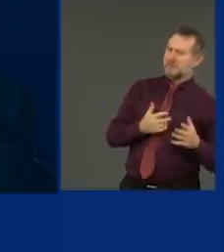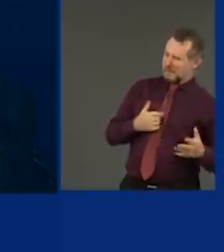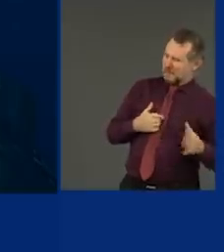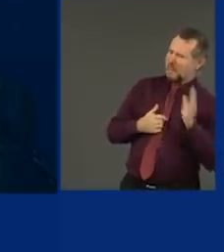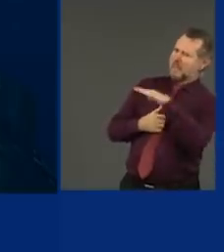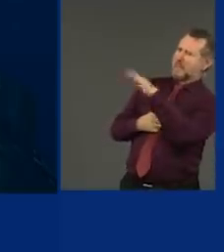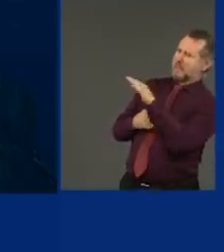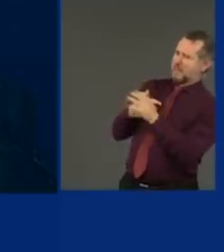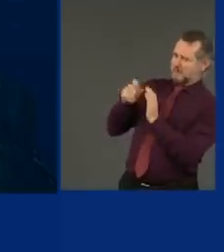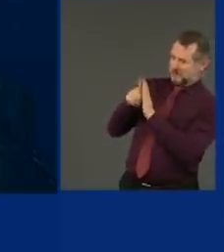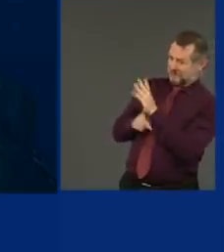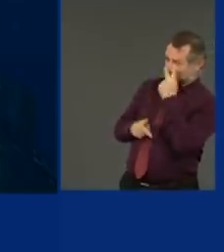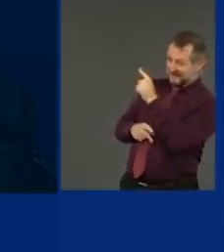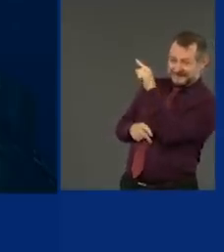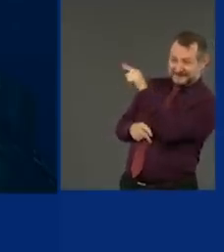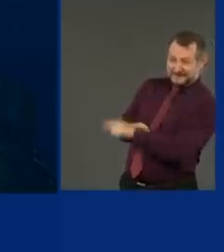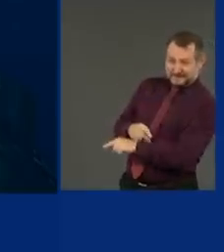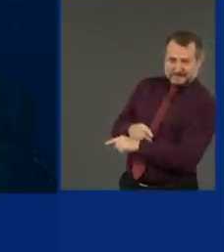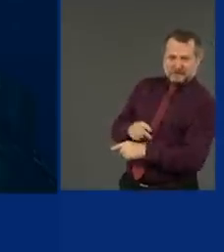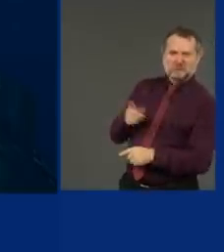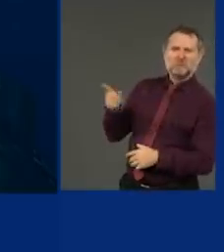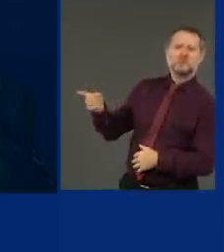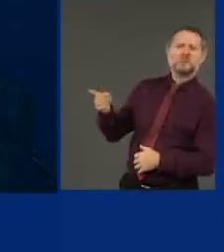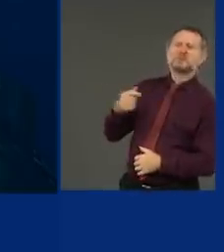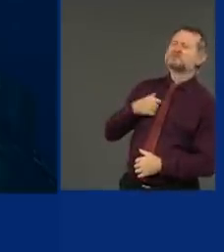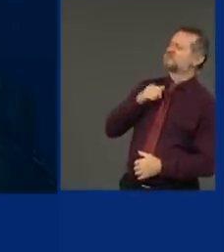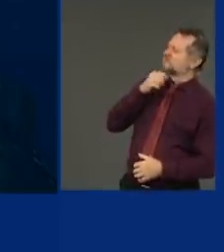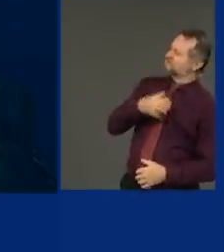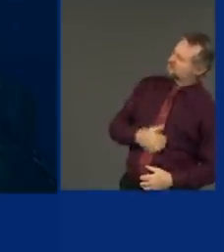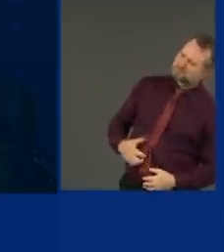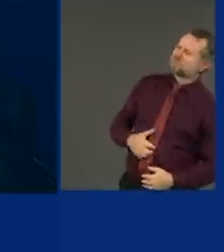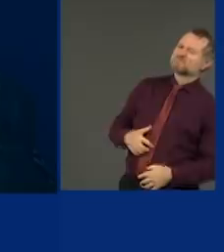they find repugnant.